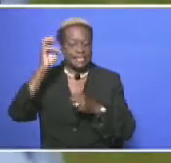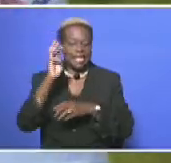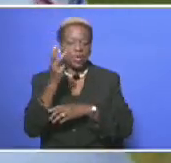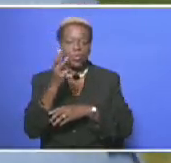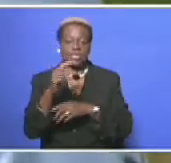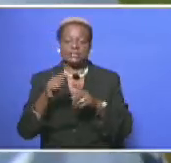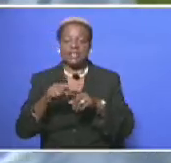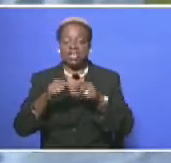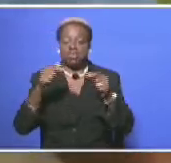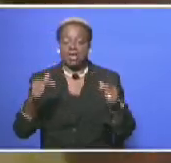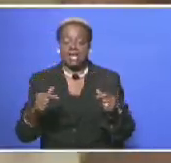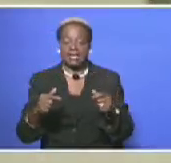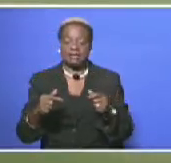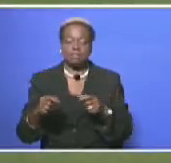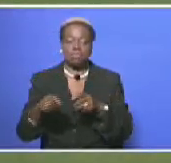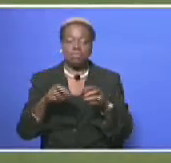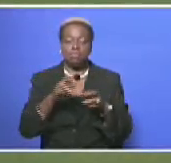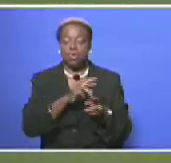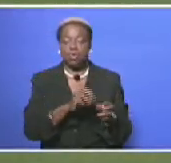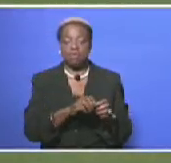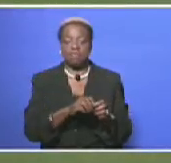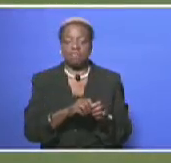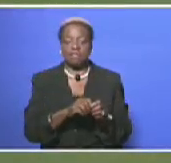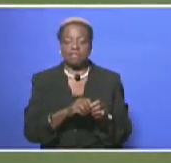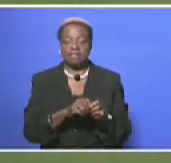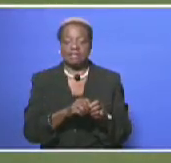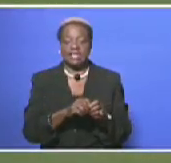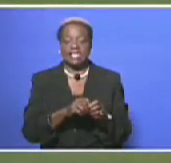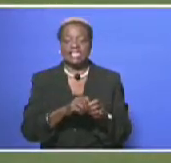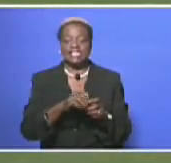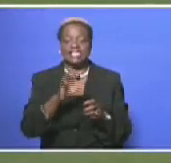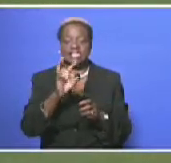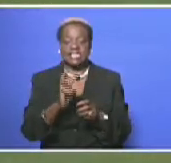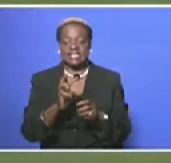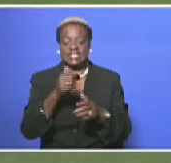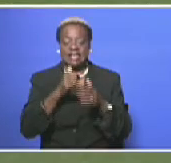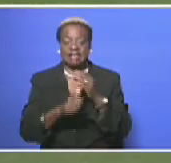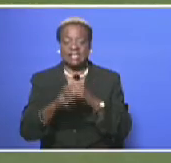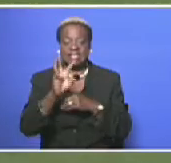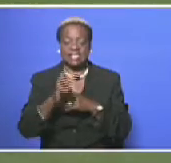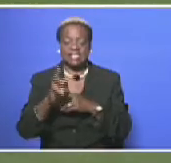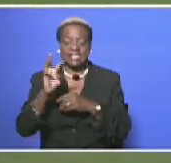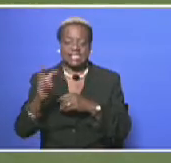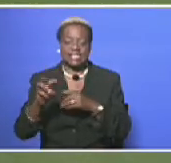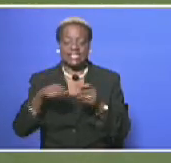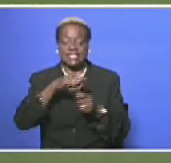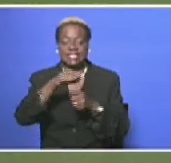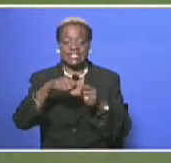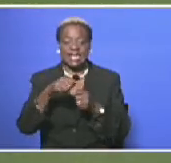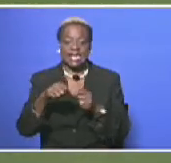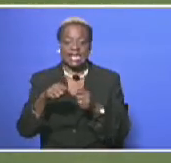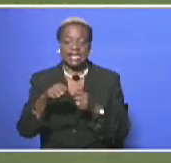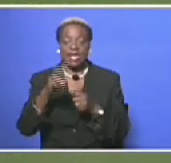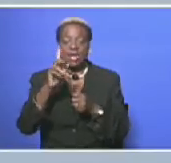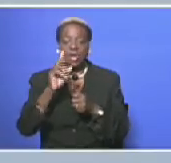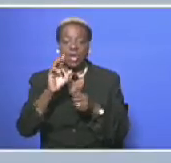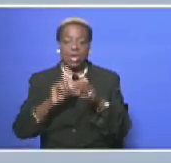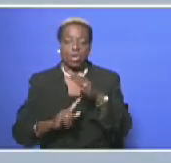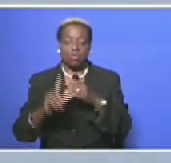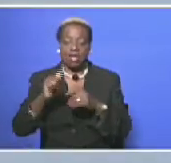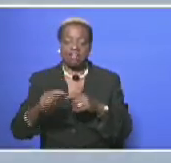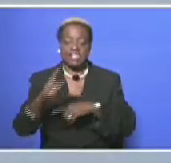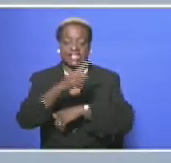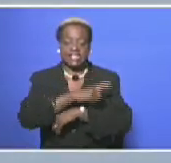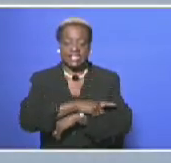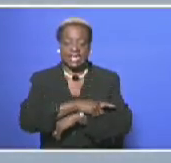par 72. Woods steadied the ship with a sizzling 6 under par 66, which tied the low round of the day and launched him 6